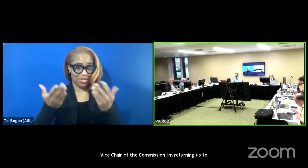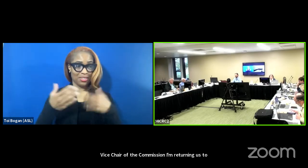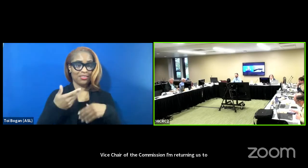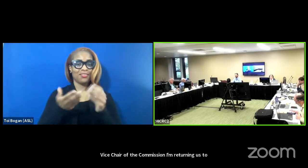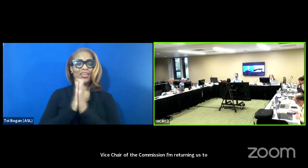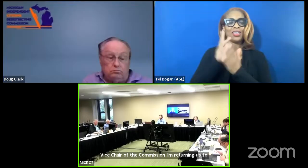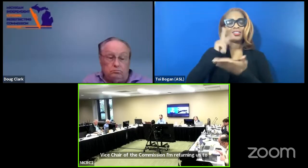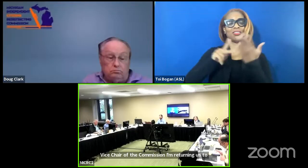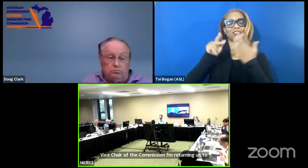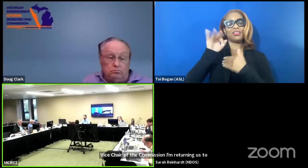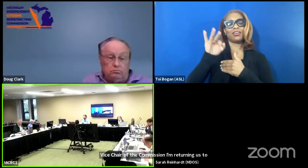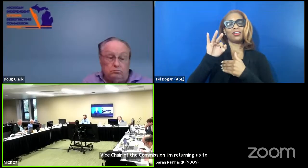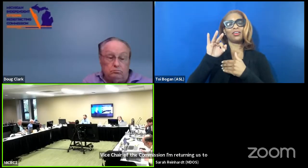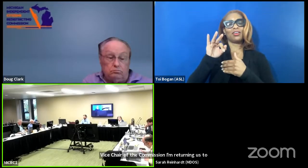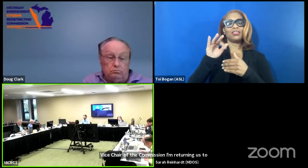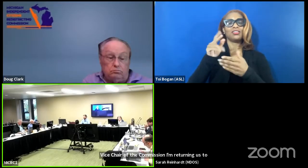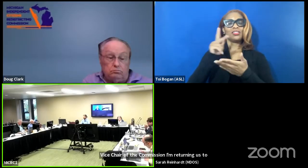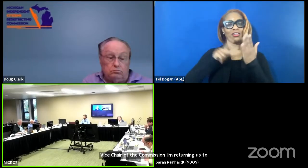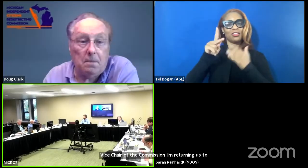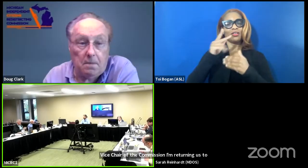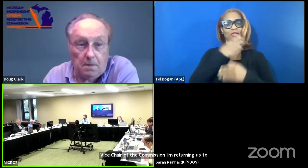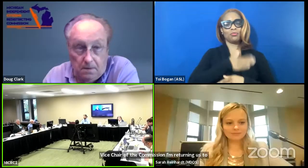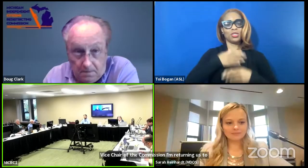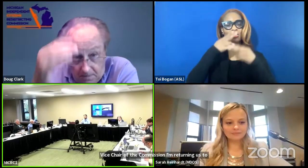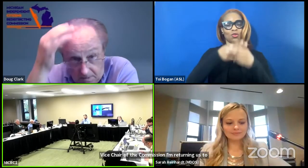secretary to call the roll please